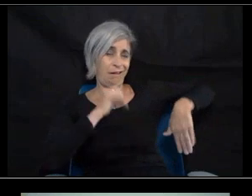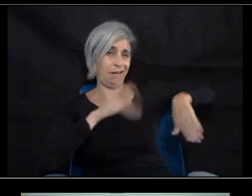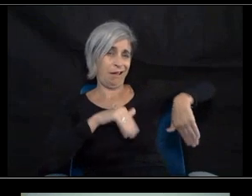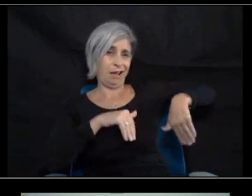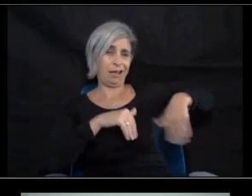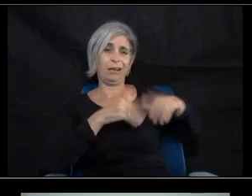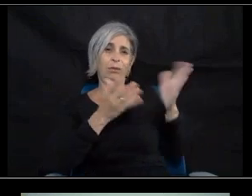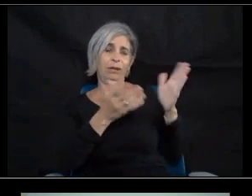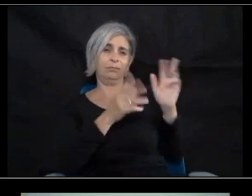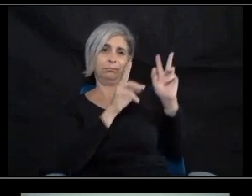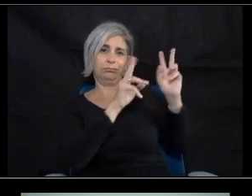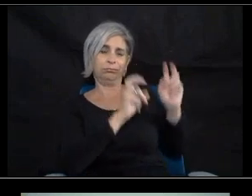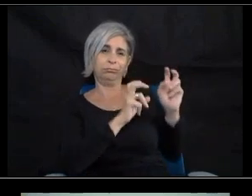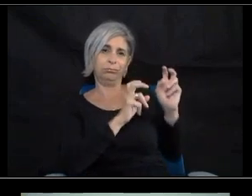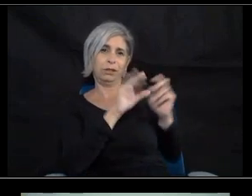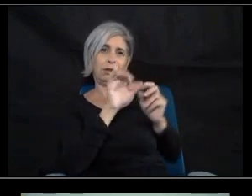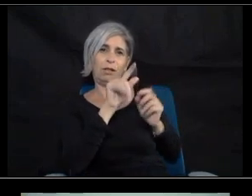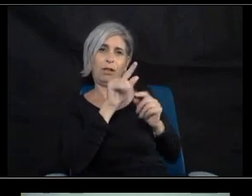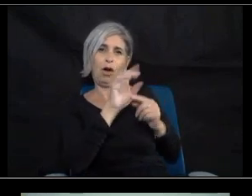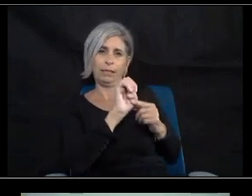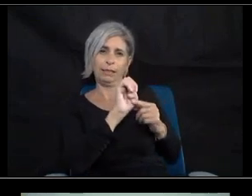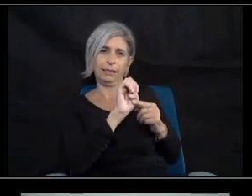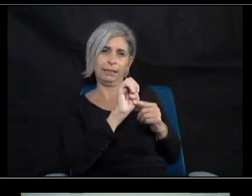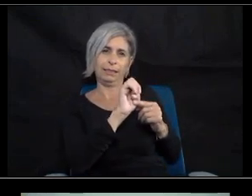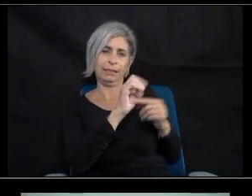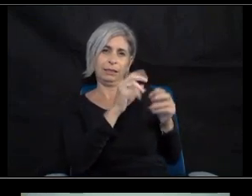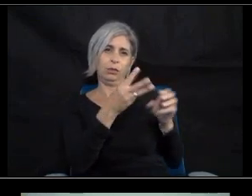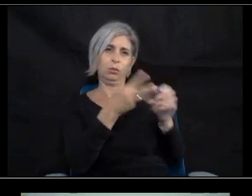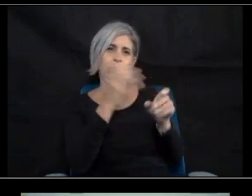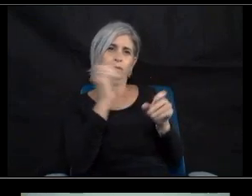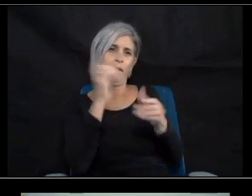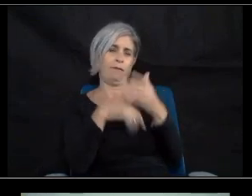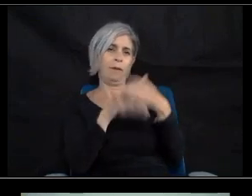clauses in the purchase and sale agreement to withdraw from it.